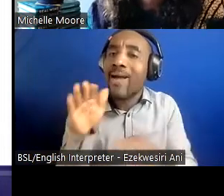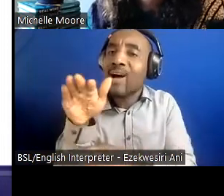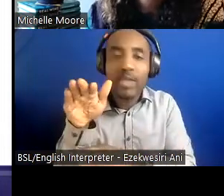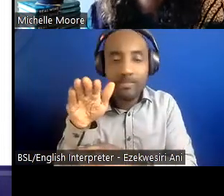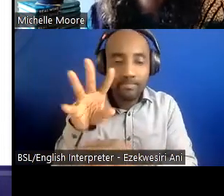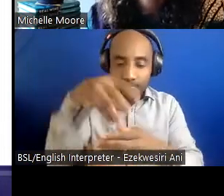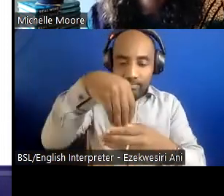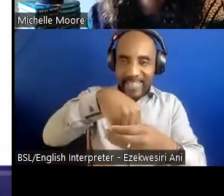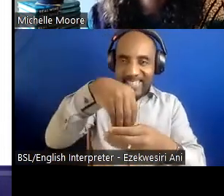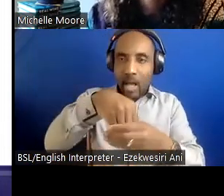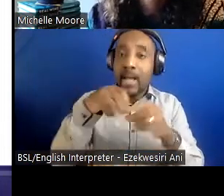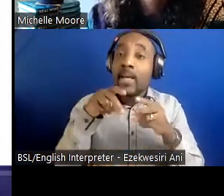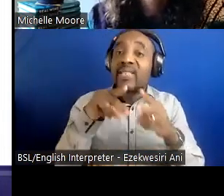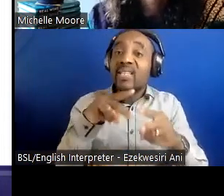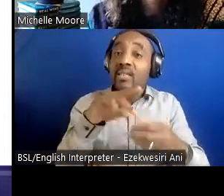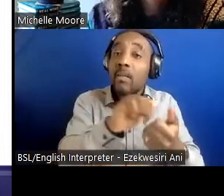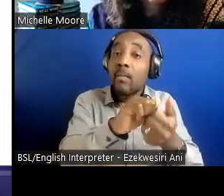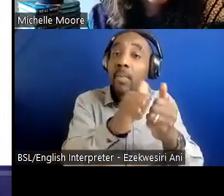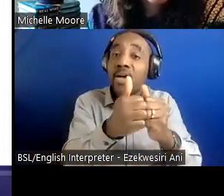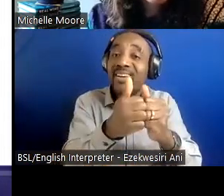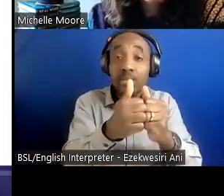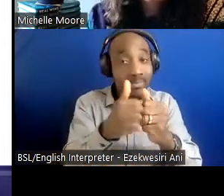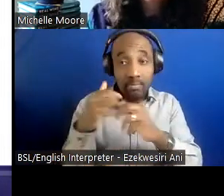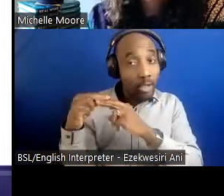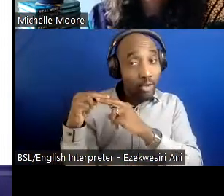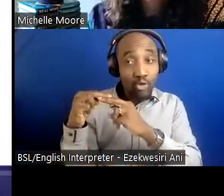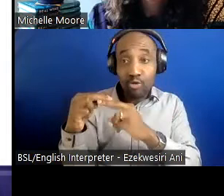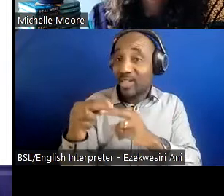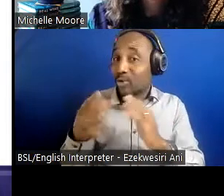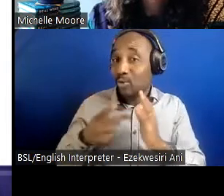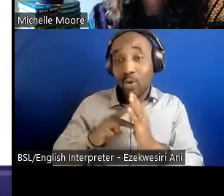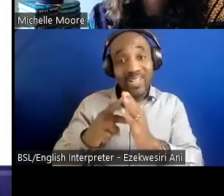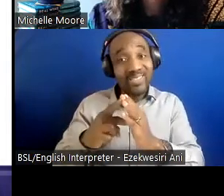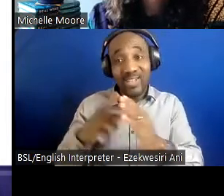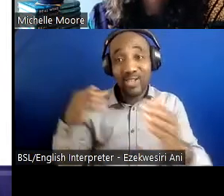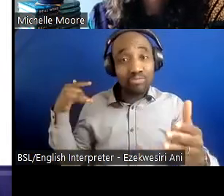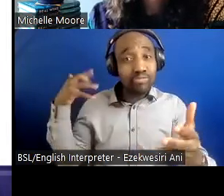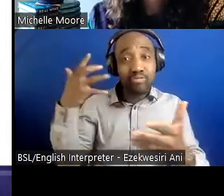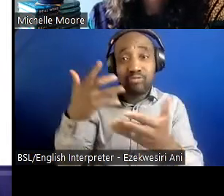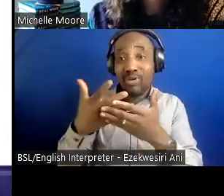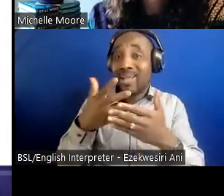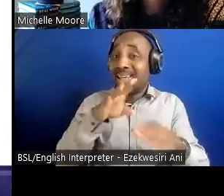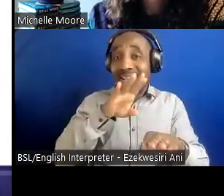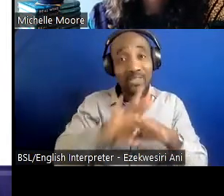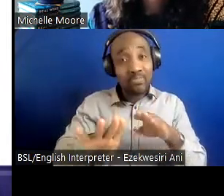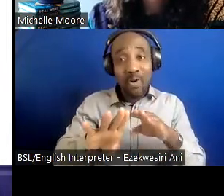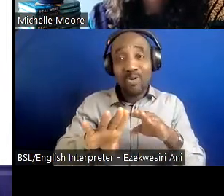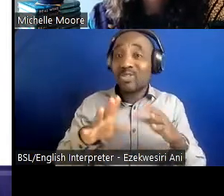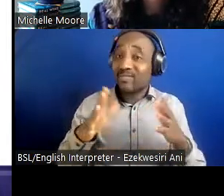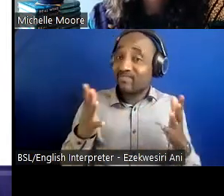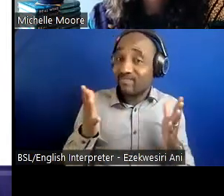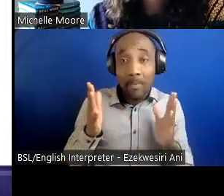that system partners are still in many cases traditional organizations within sport. But the fact of the matter is we have to work with and through